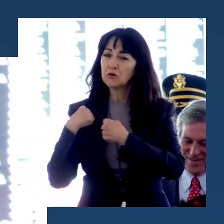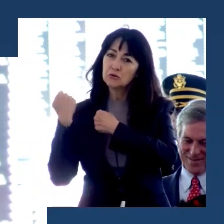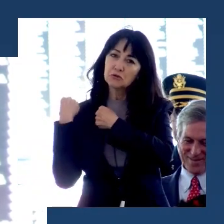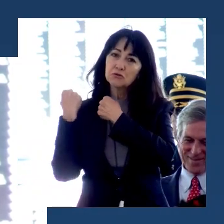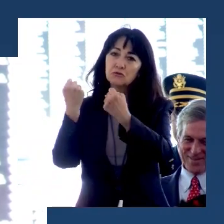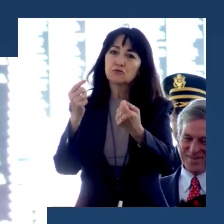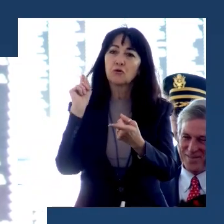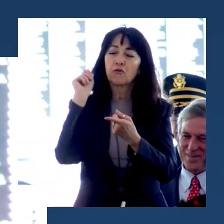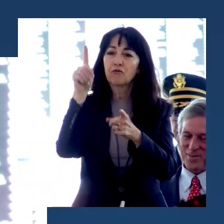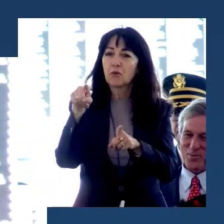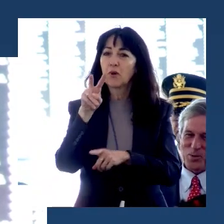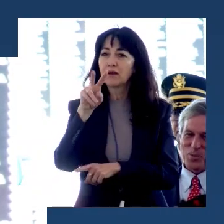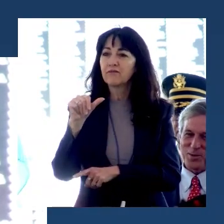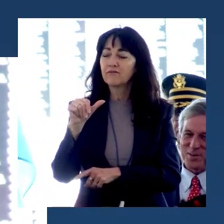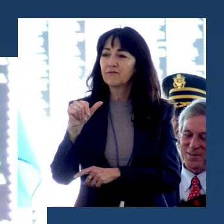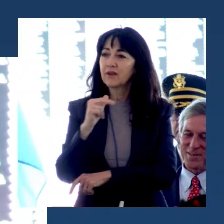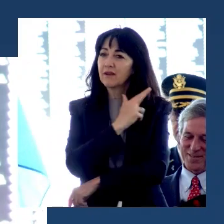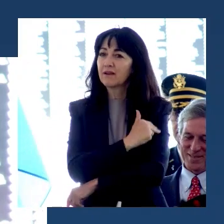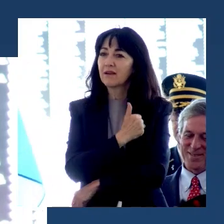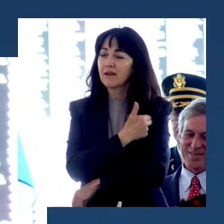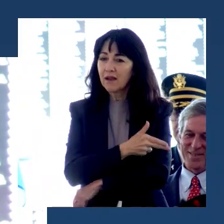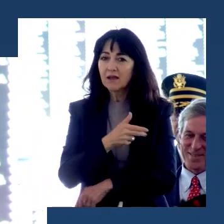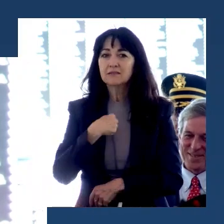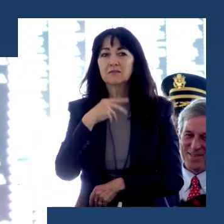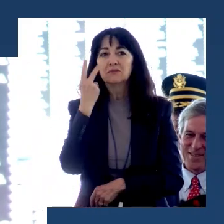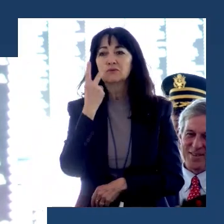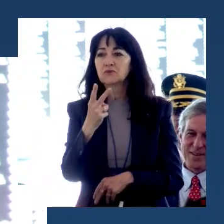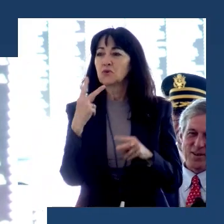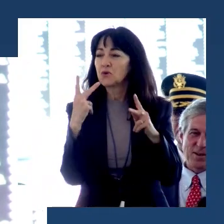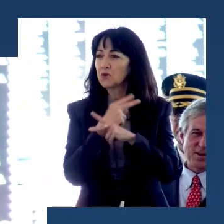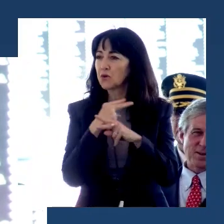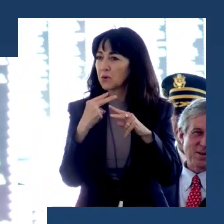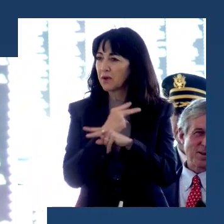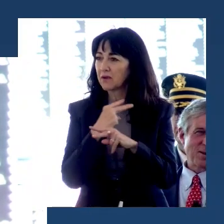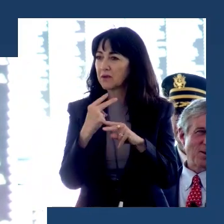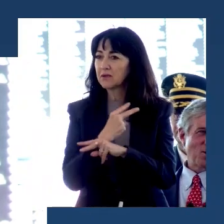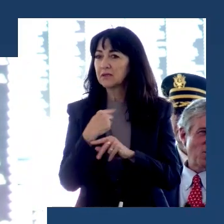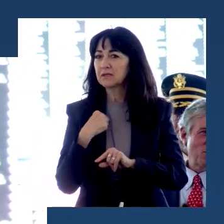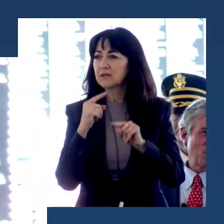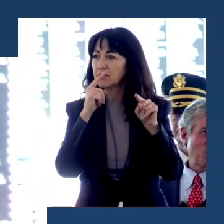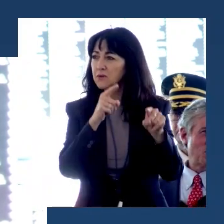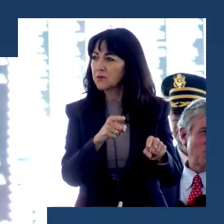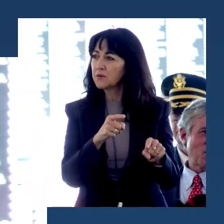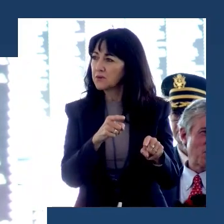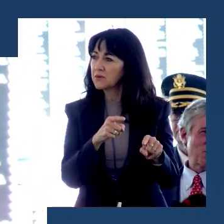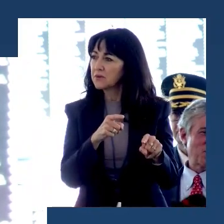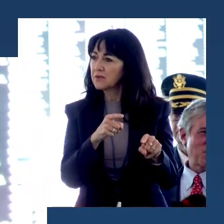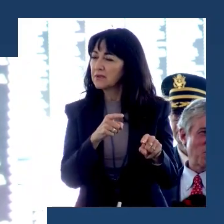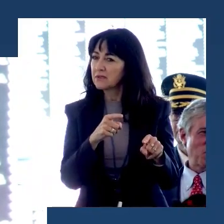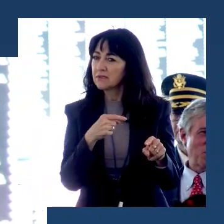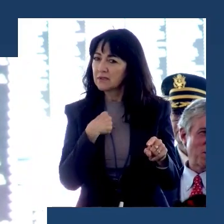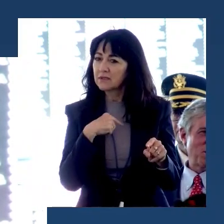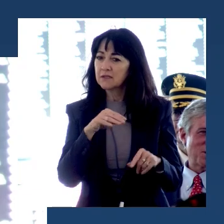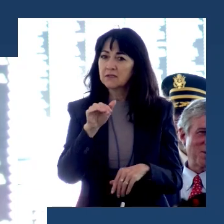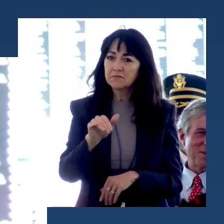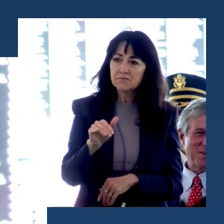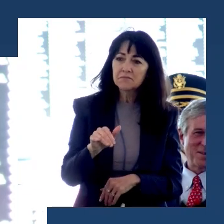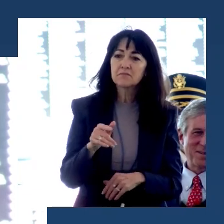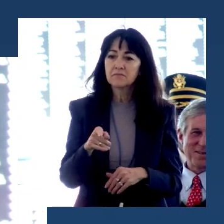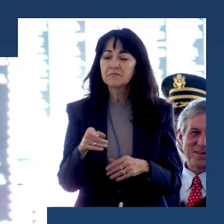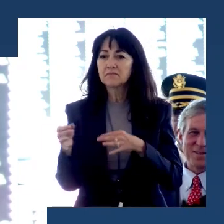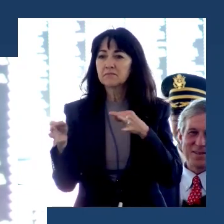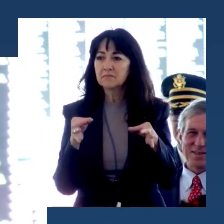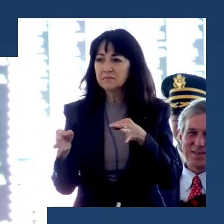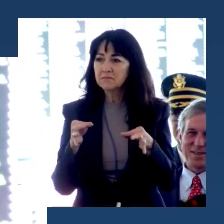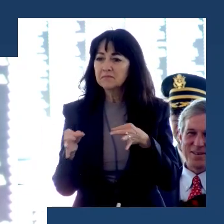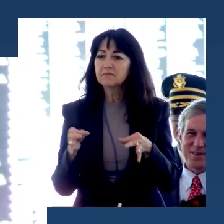VA hospital and found it out on Kirkwood Highway. And went there, and I was eligible for some dental benefits. And the young dentist who took care of me